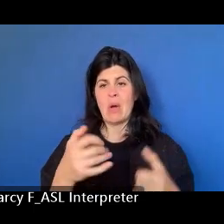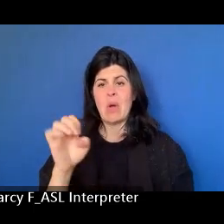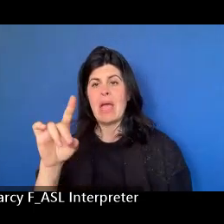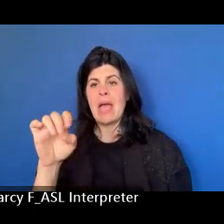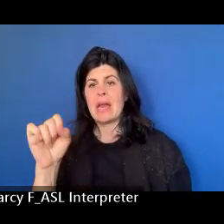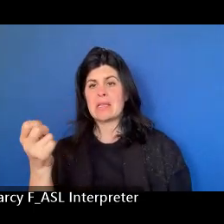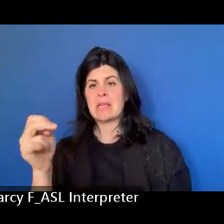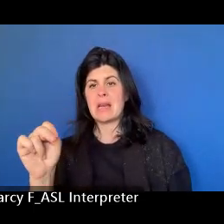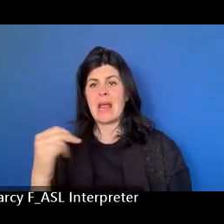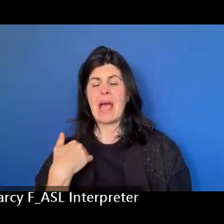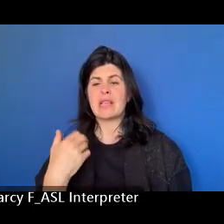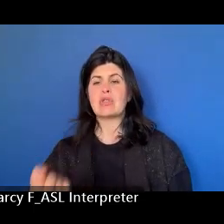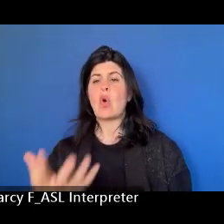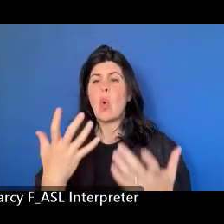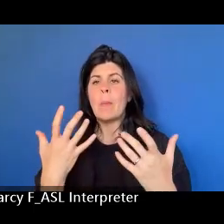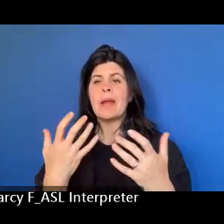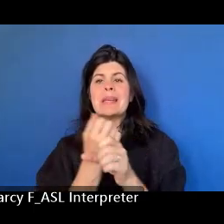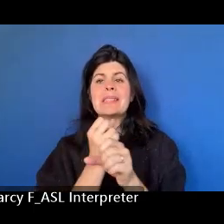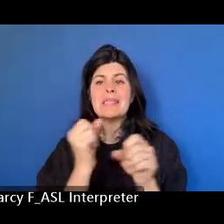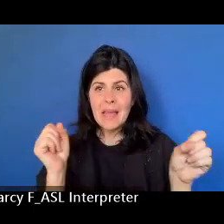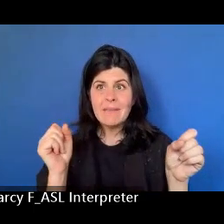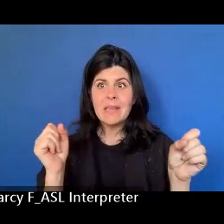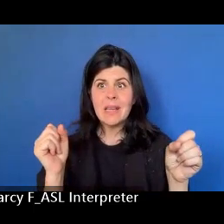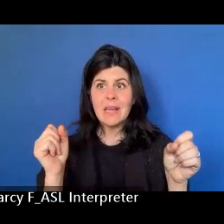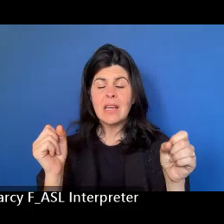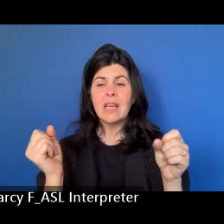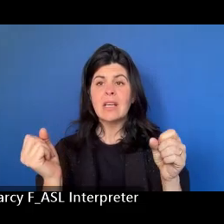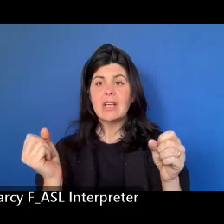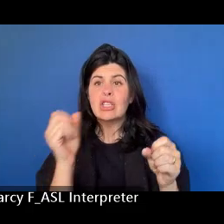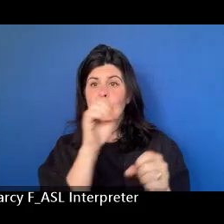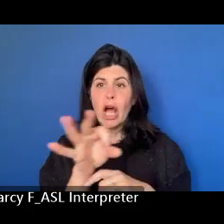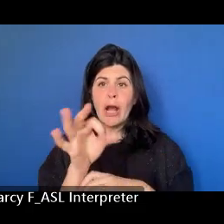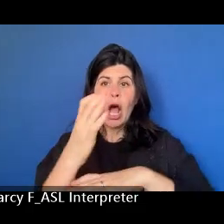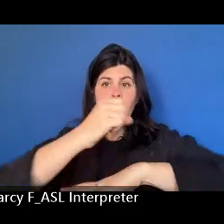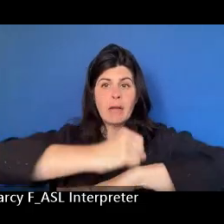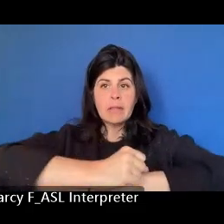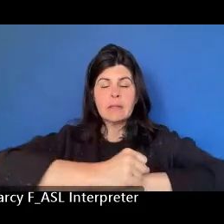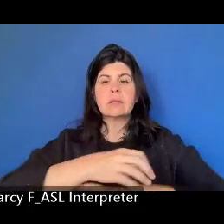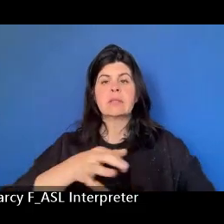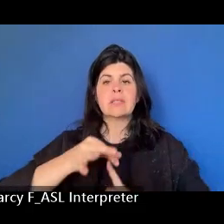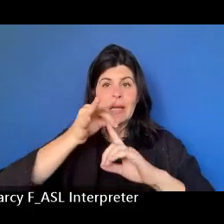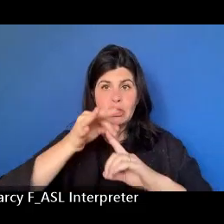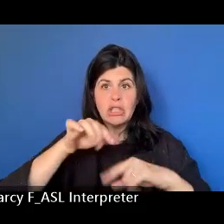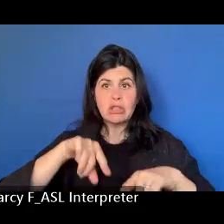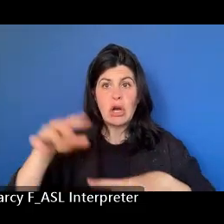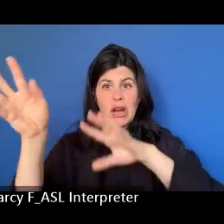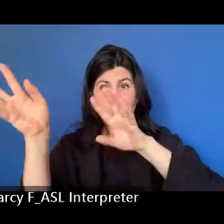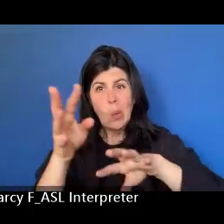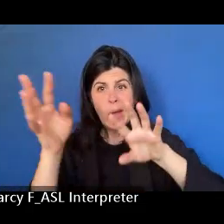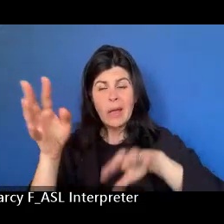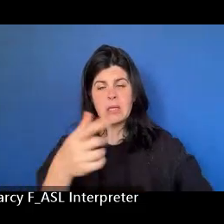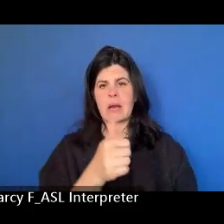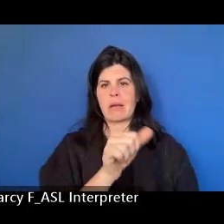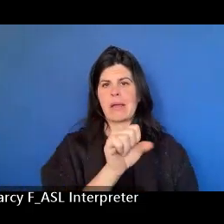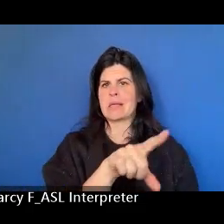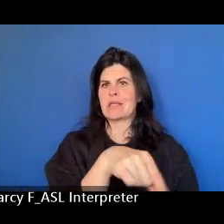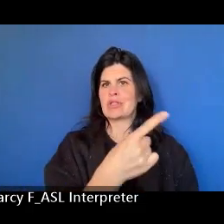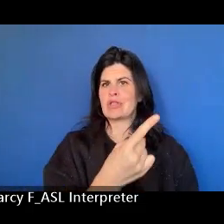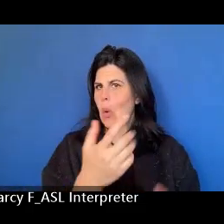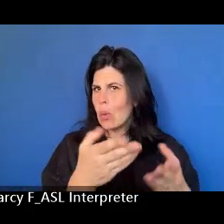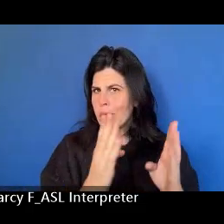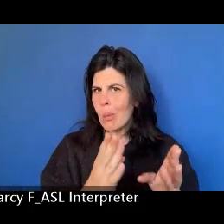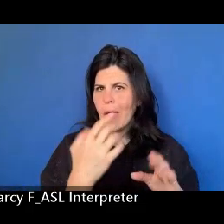shutoffs, especially in wind conditions where gas becomes the only source for hot water heating and cooking during